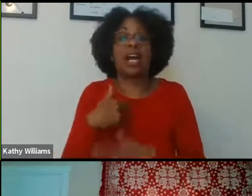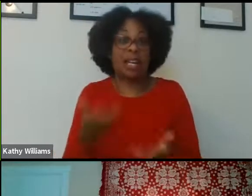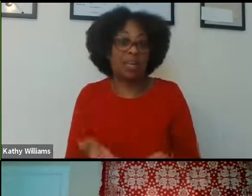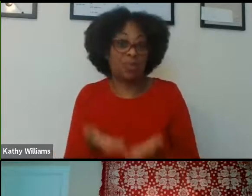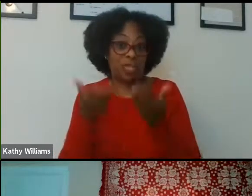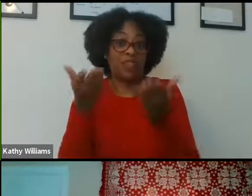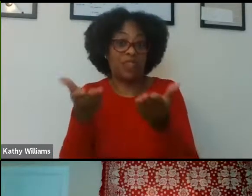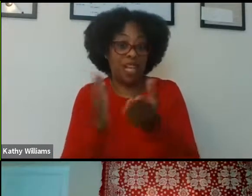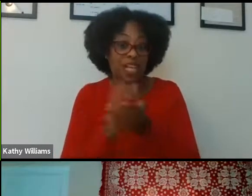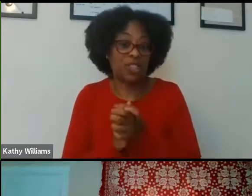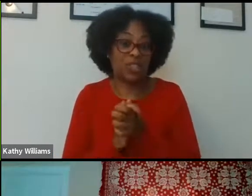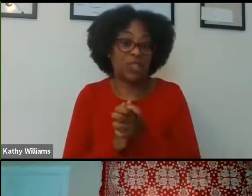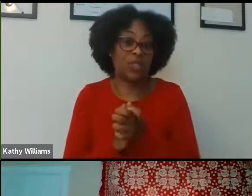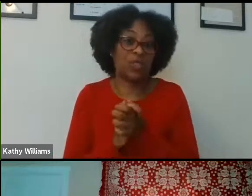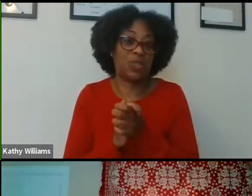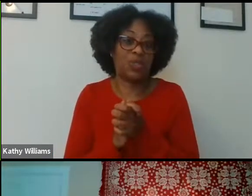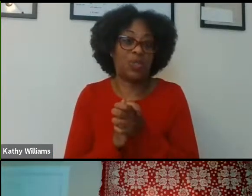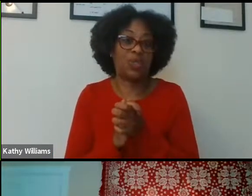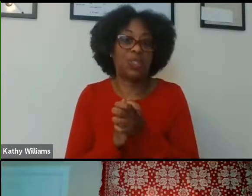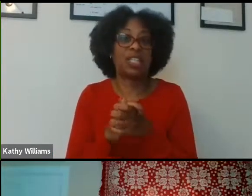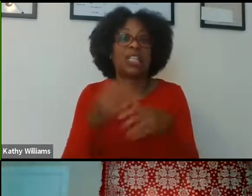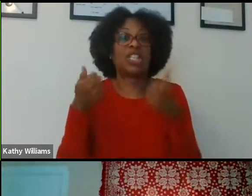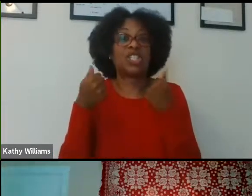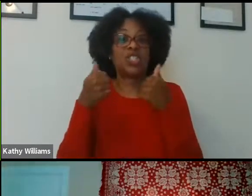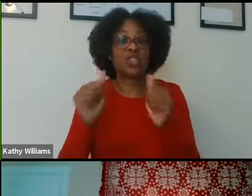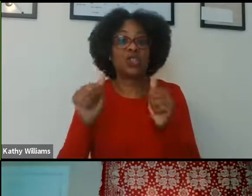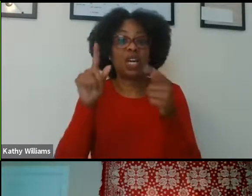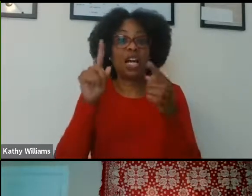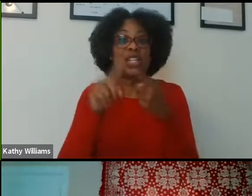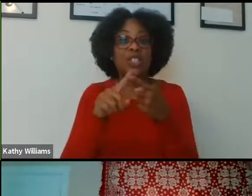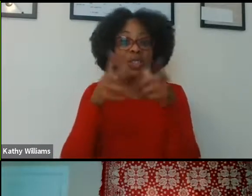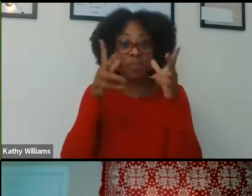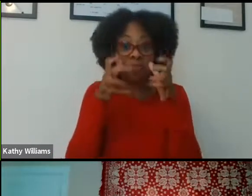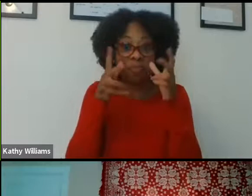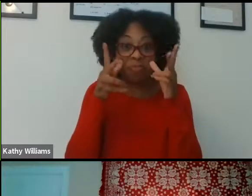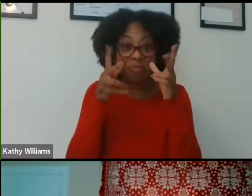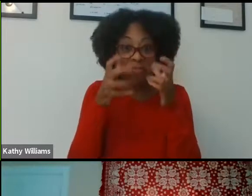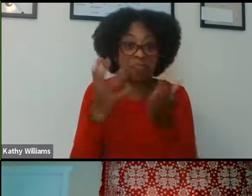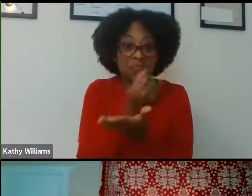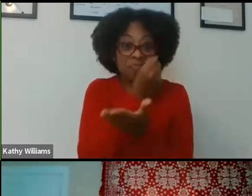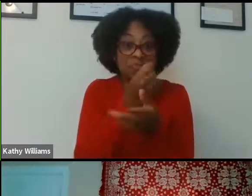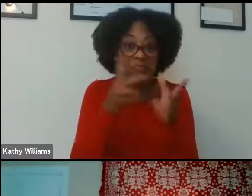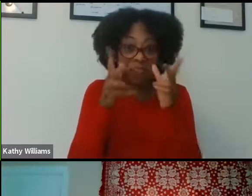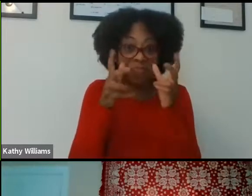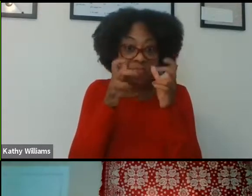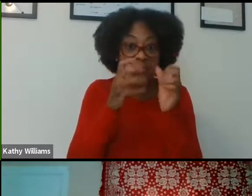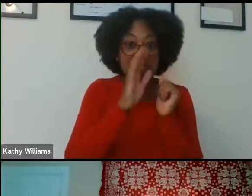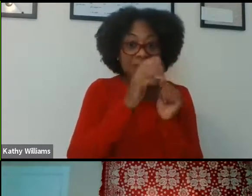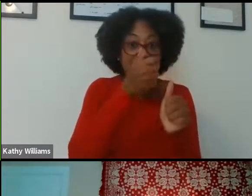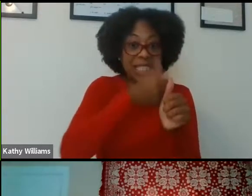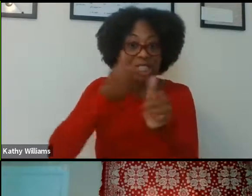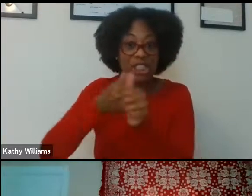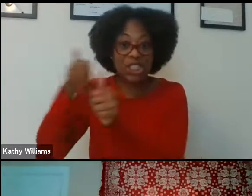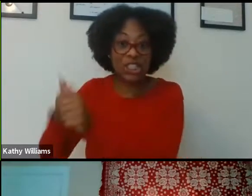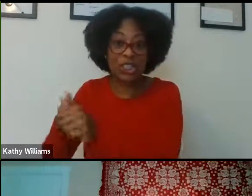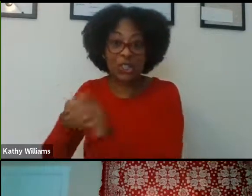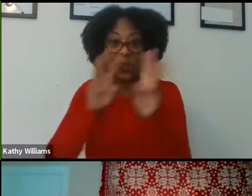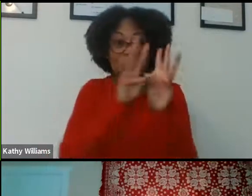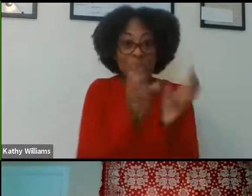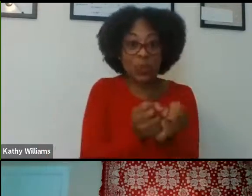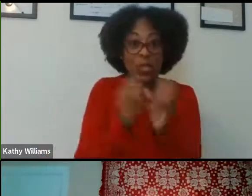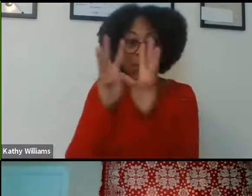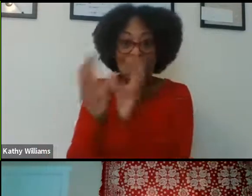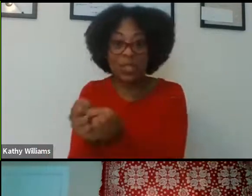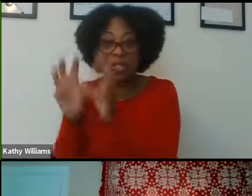to try to dip into their workshops and see what